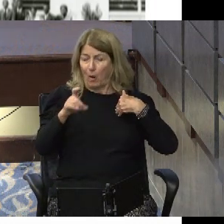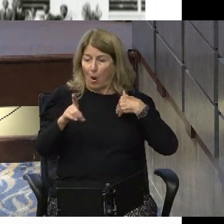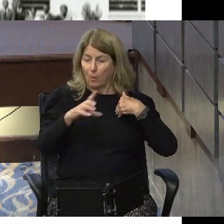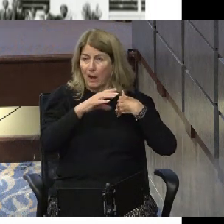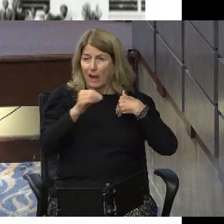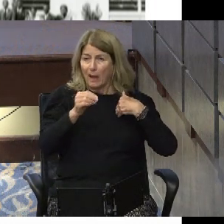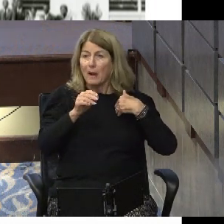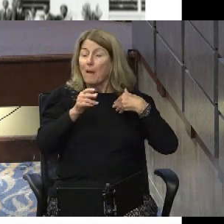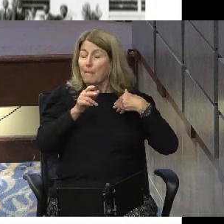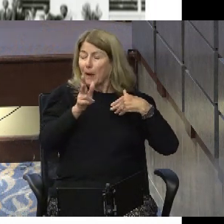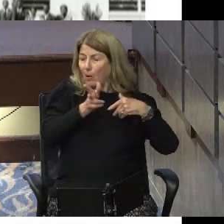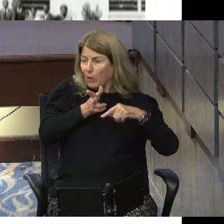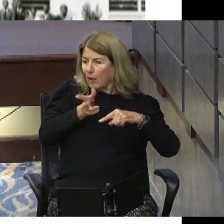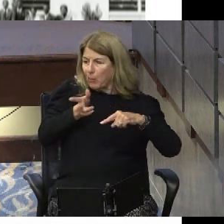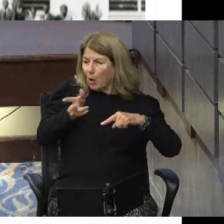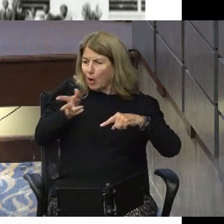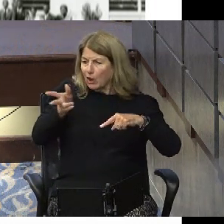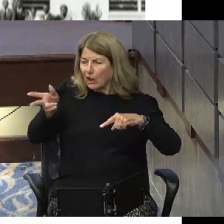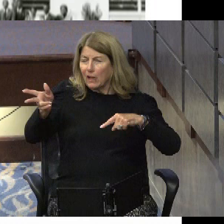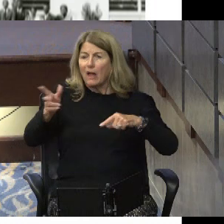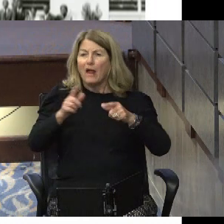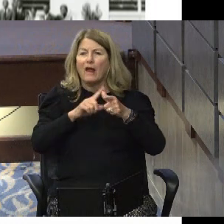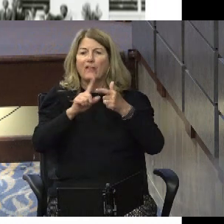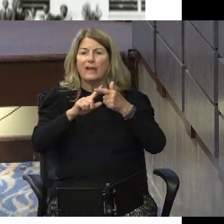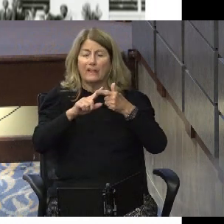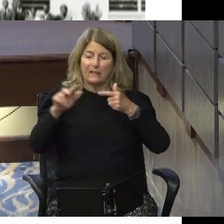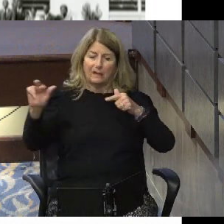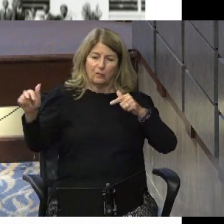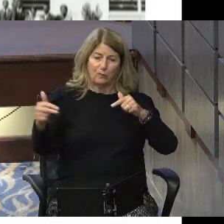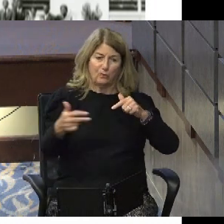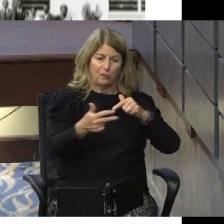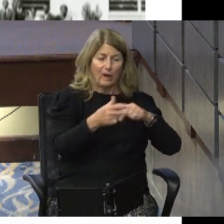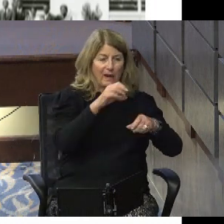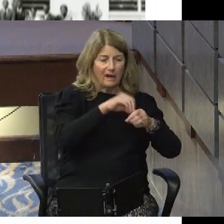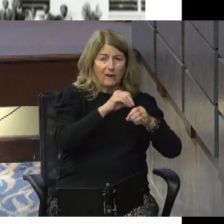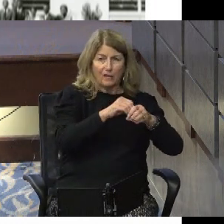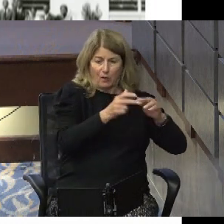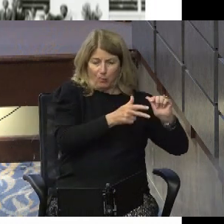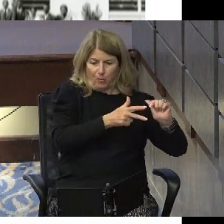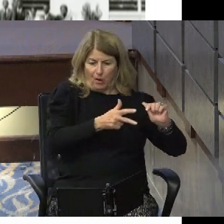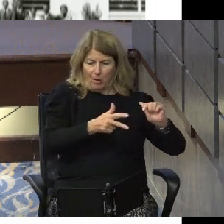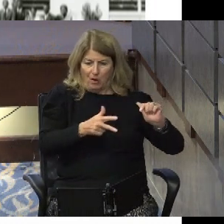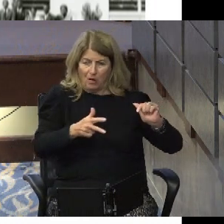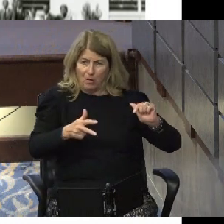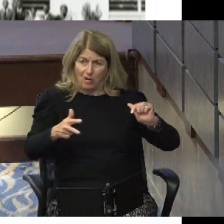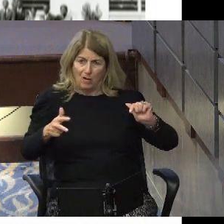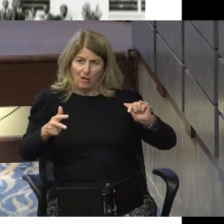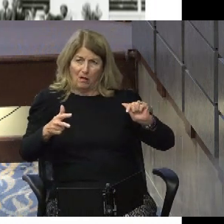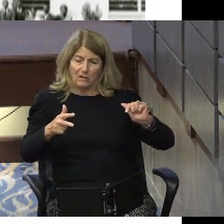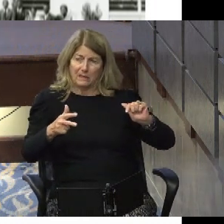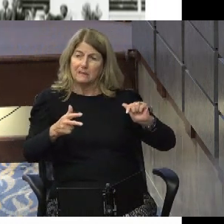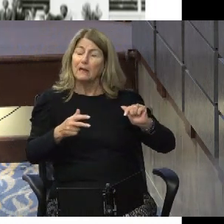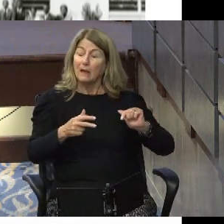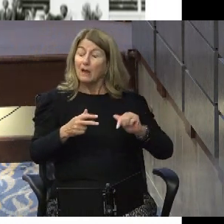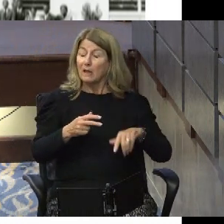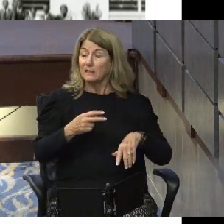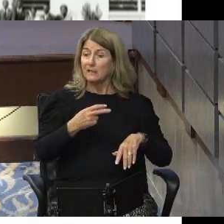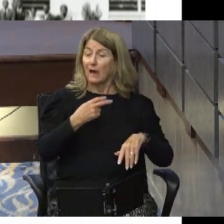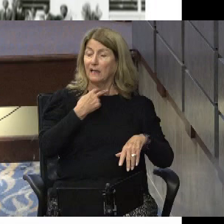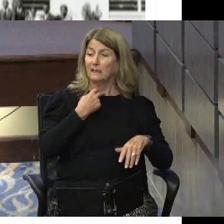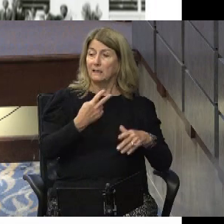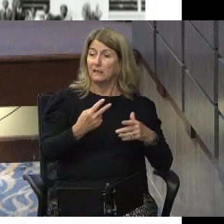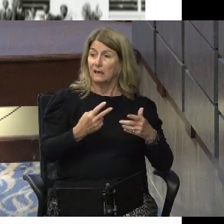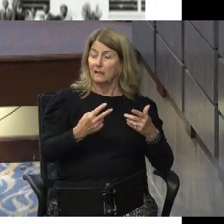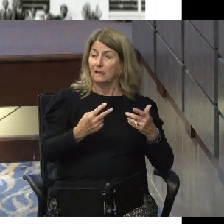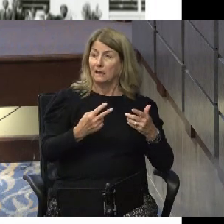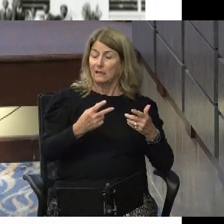up. And then at the garage, we have a pretty tight site, so we wanted to relocate the historic marker on the site of the